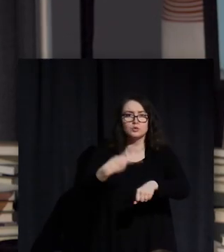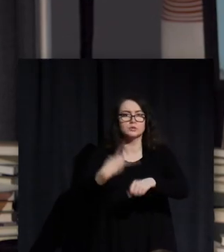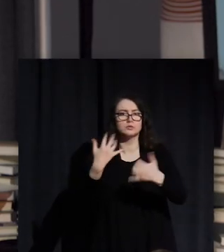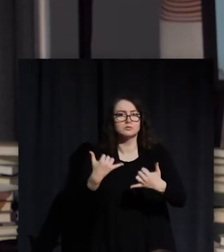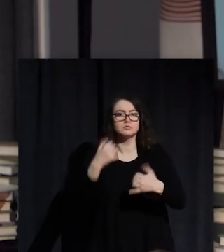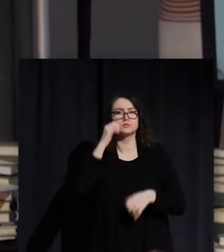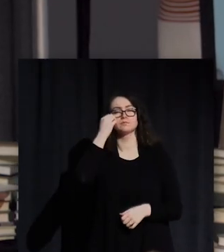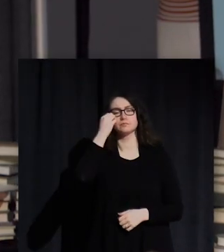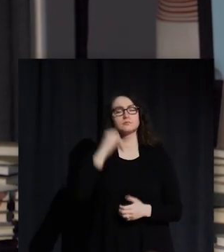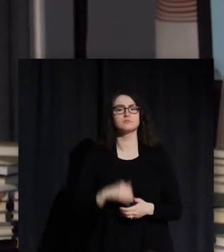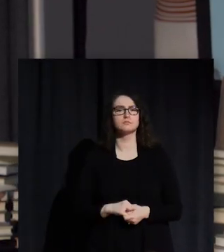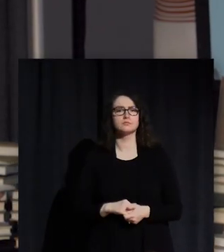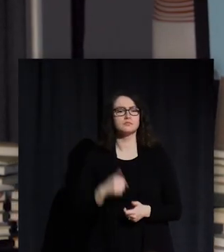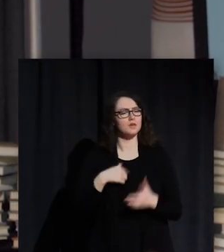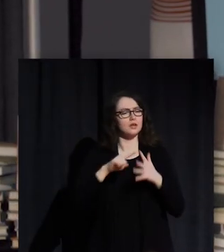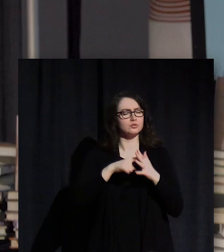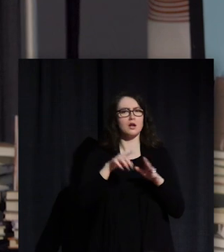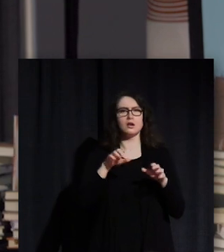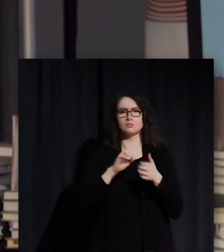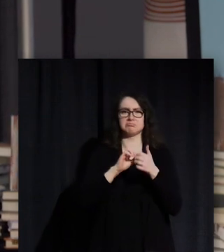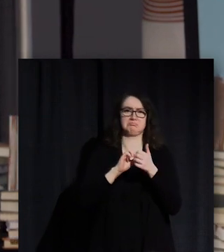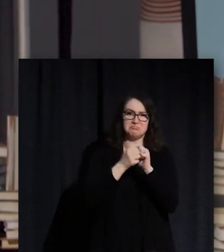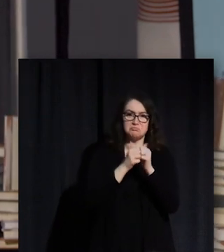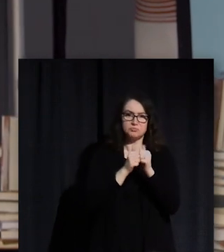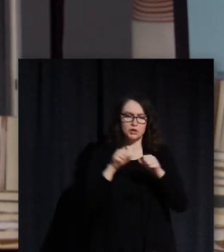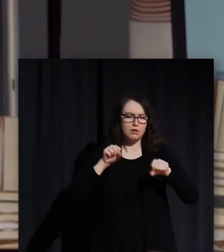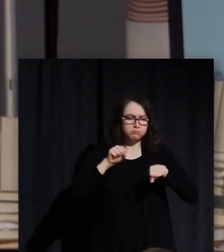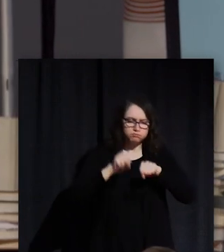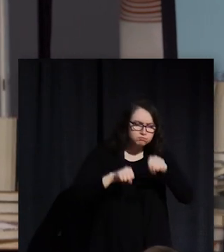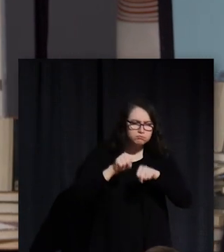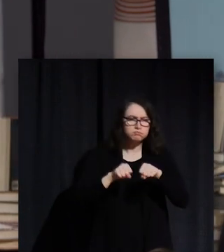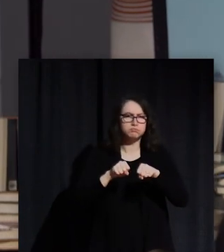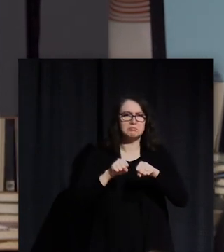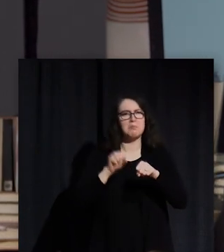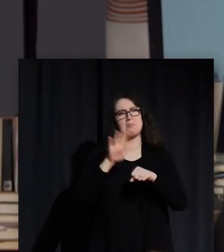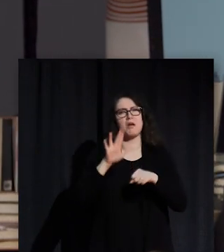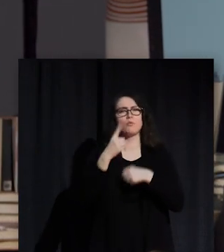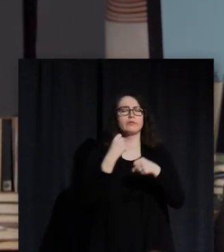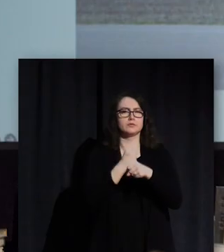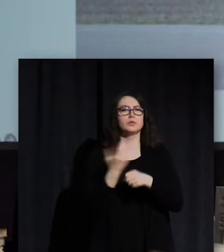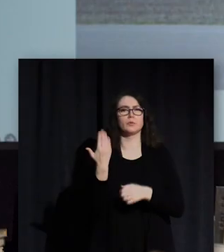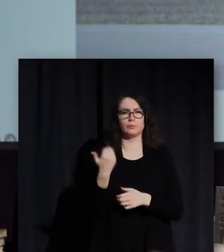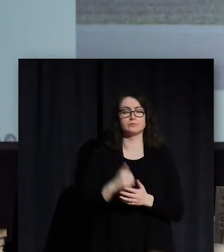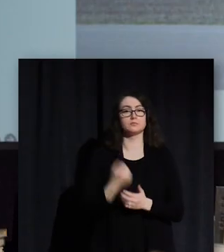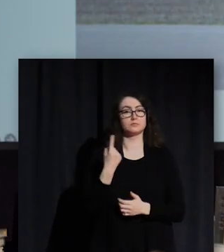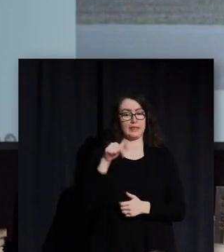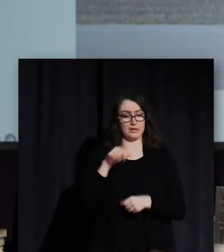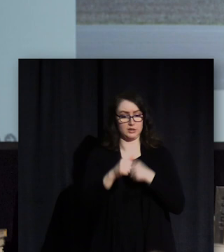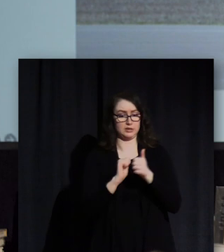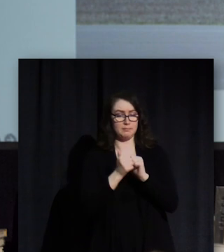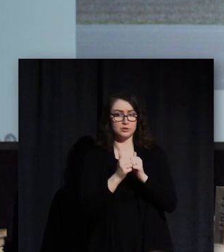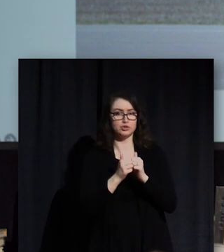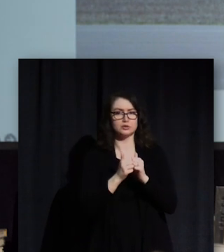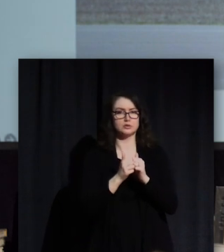I started endurance racing just over a year ago. I'm all alone. The race is self-supported.